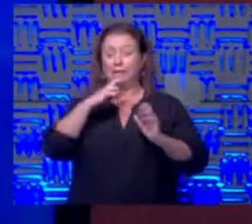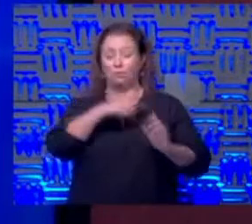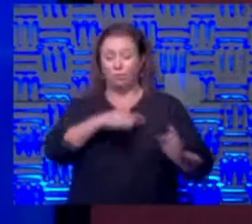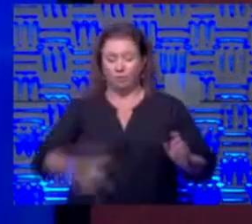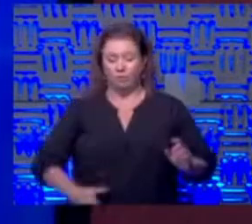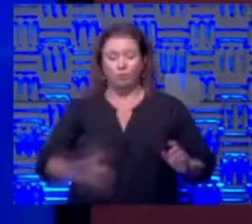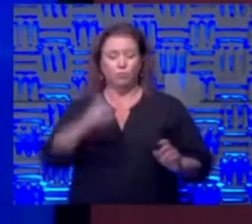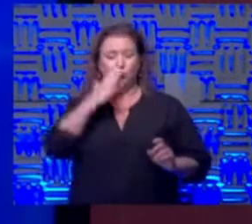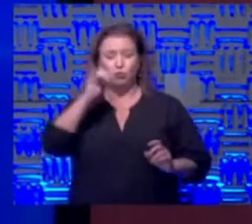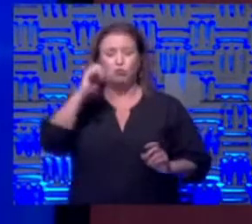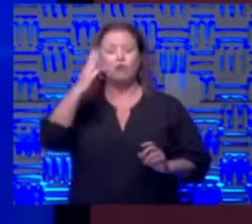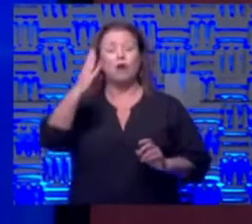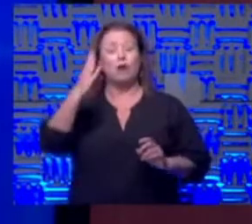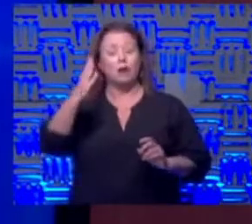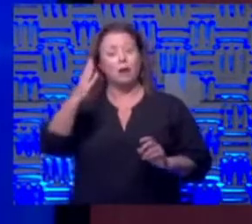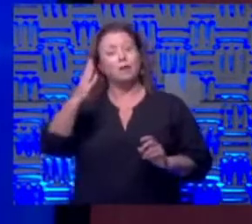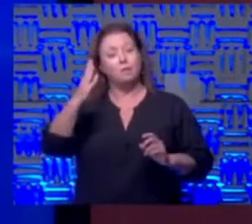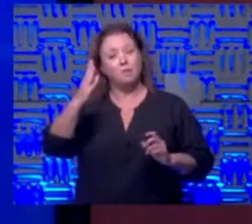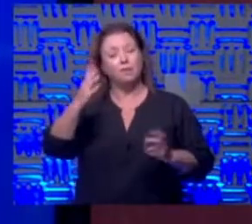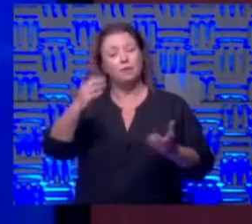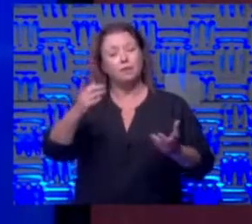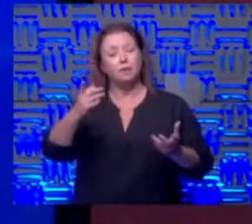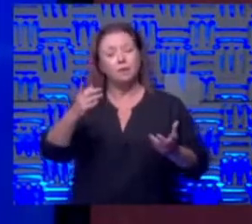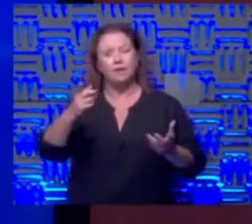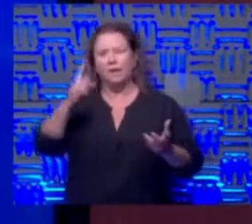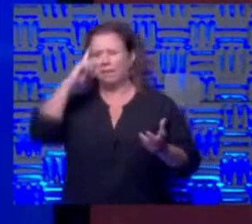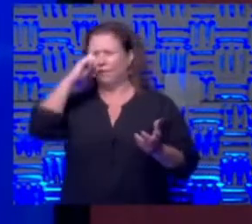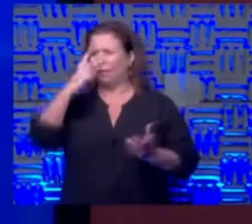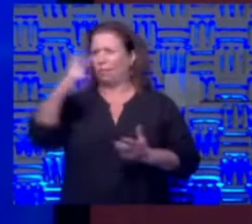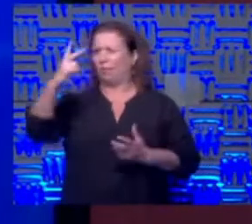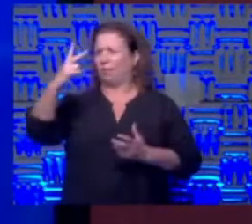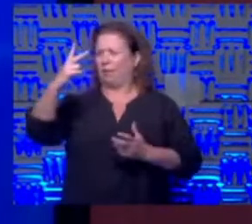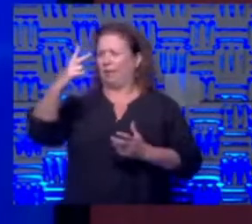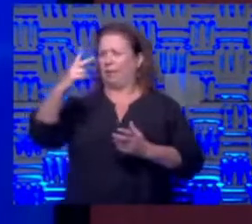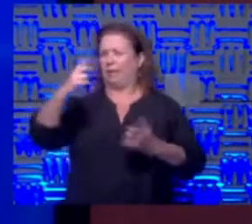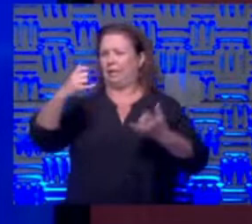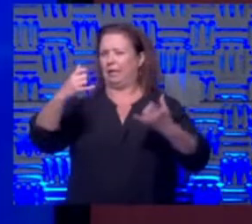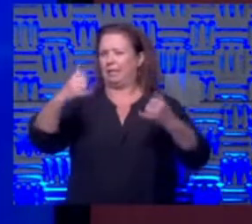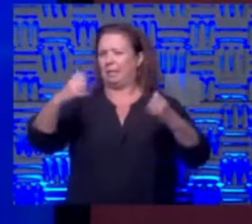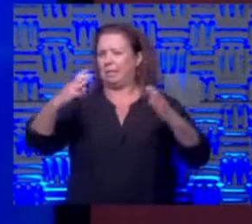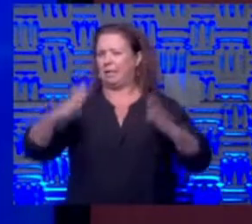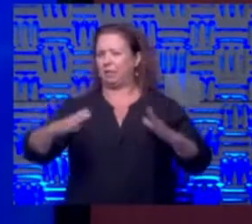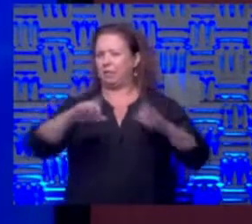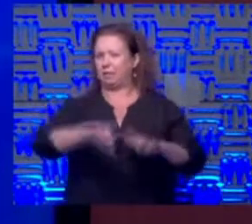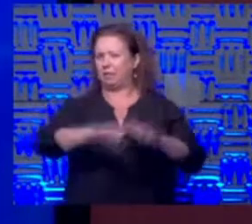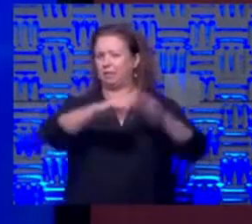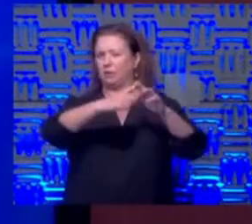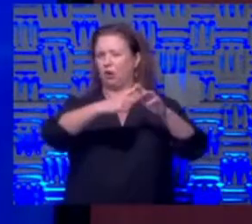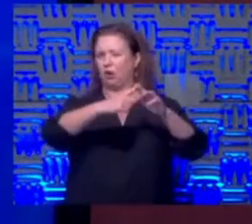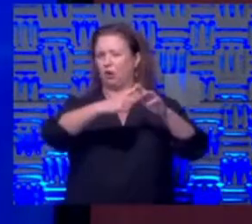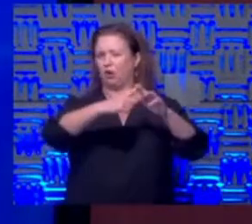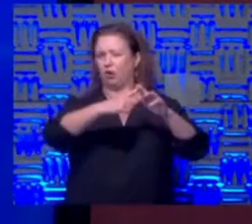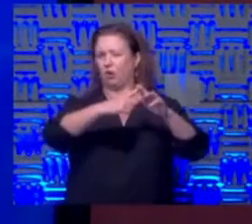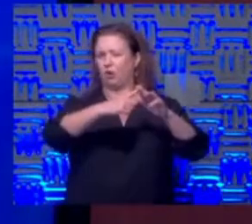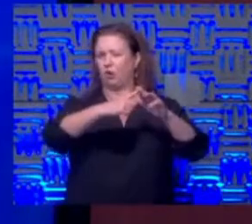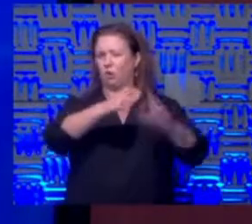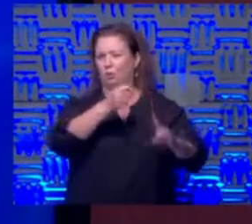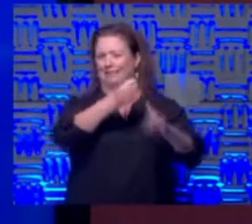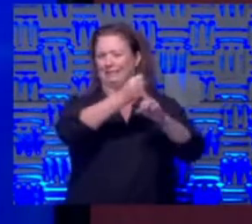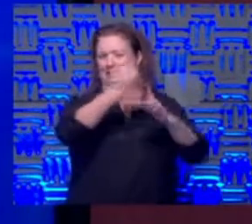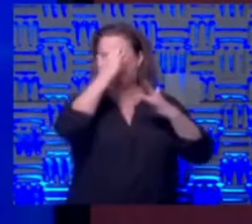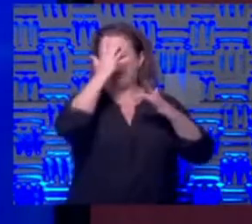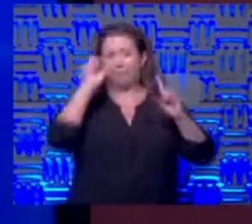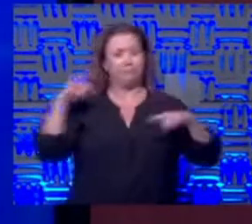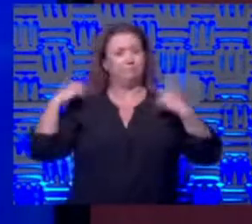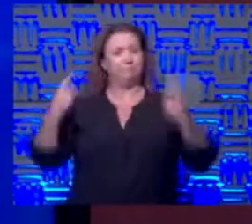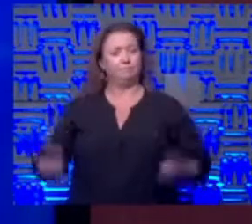right. Into the season, we had, I think, 3 players who were positive at the start and no players since. Then